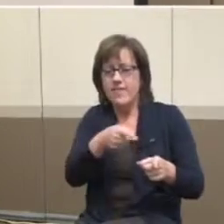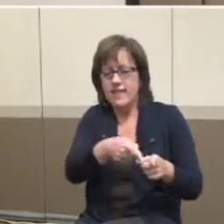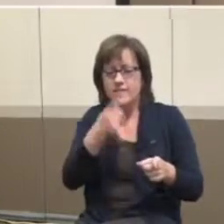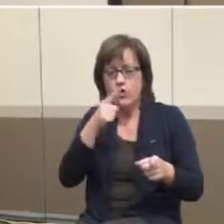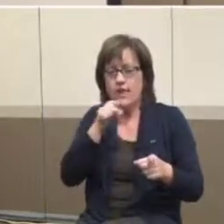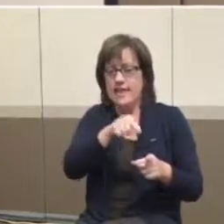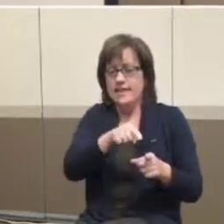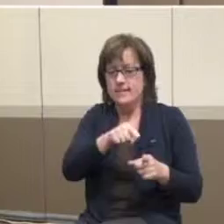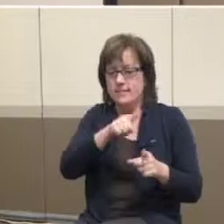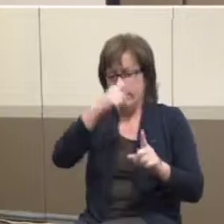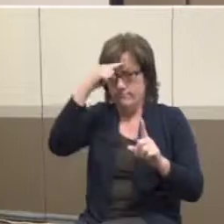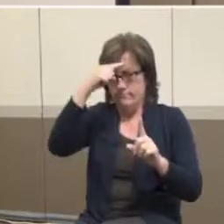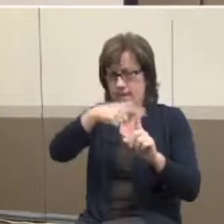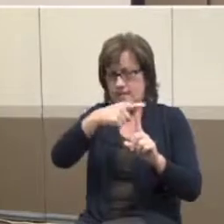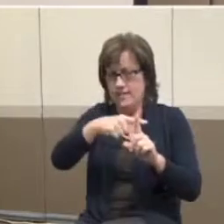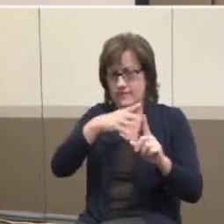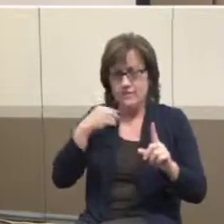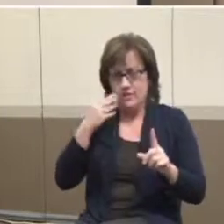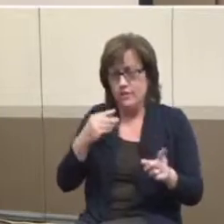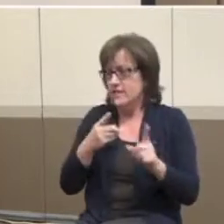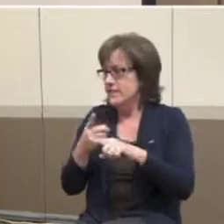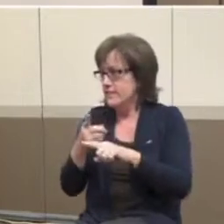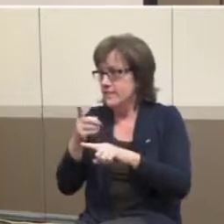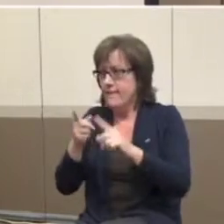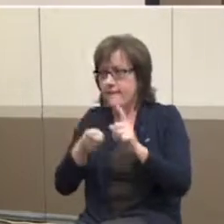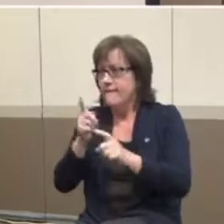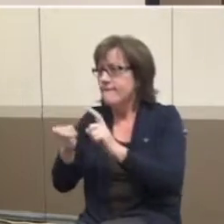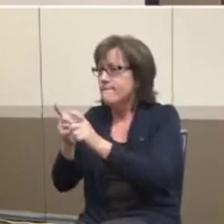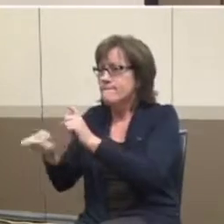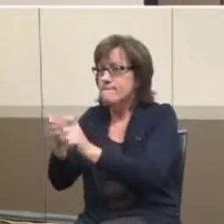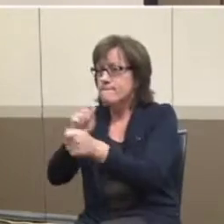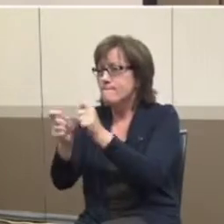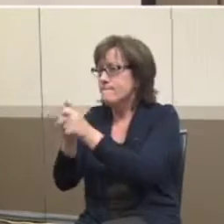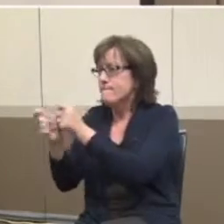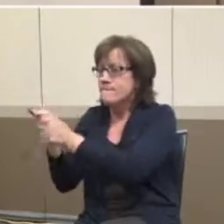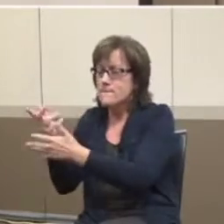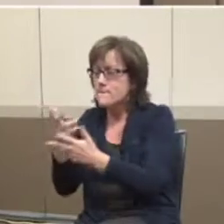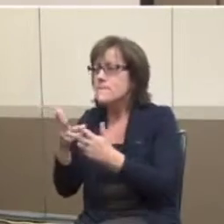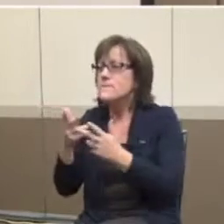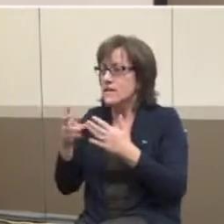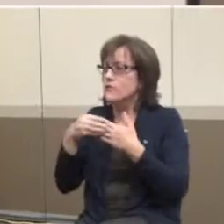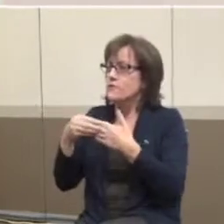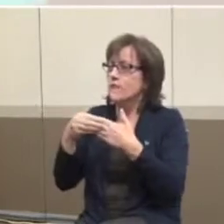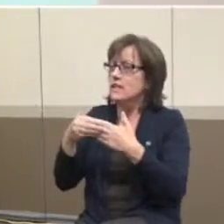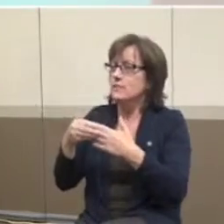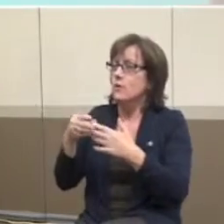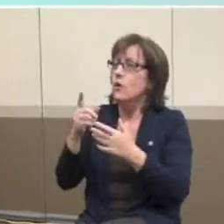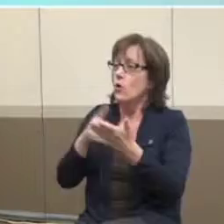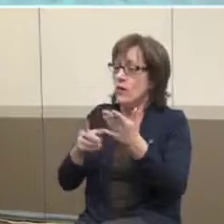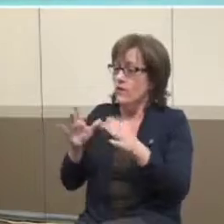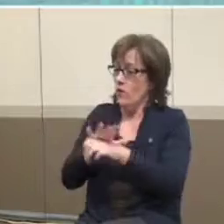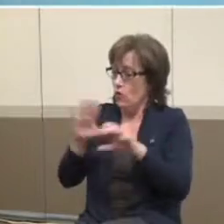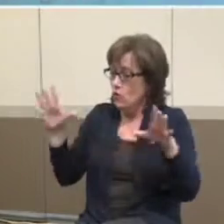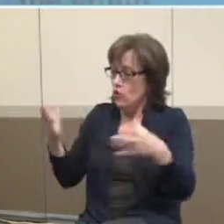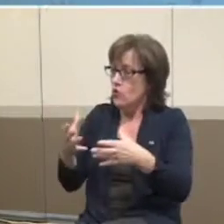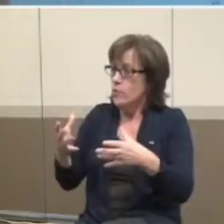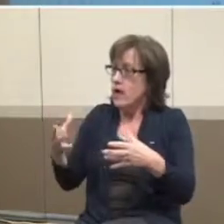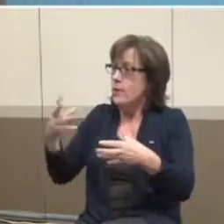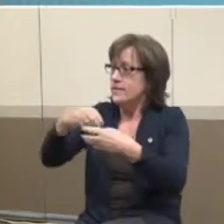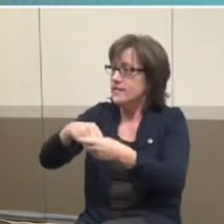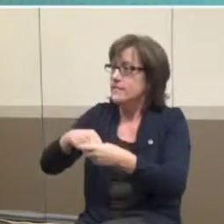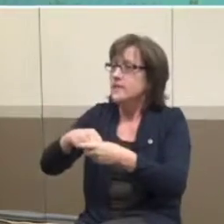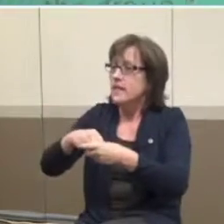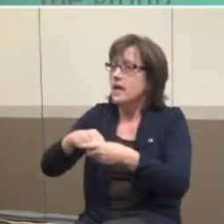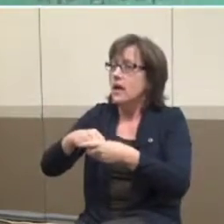experience. So I think it's very flexible. When an entire group of people participate in the same process, a